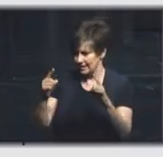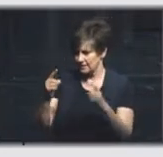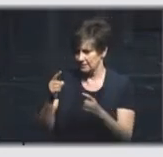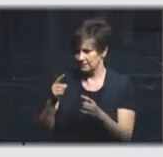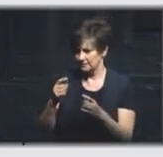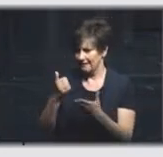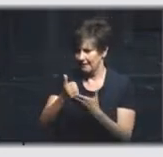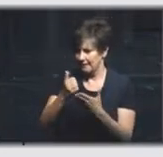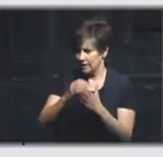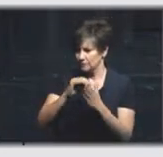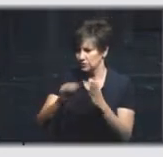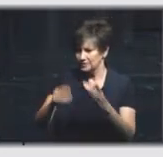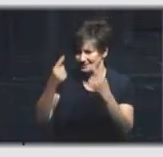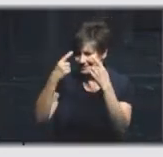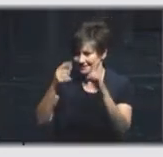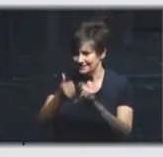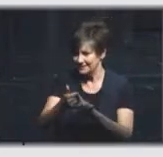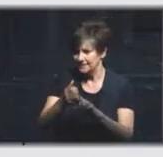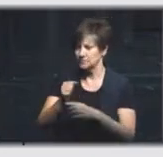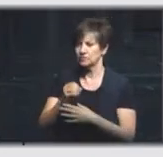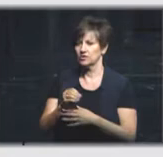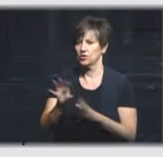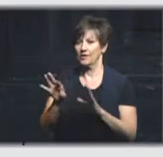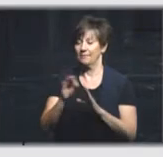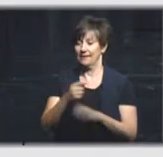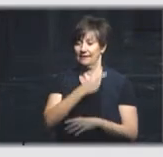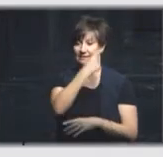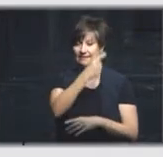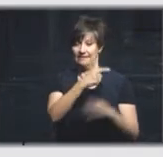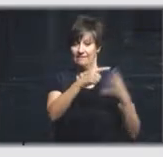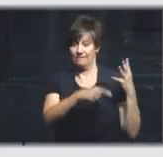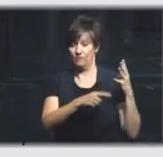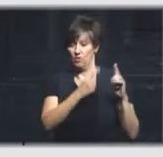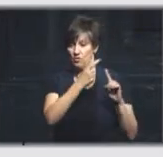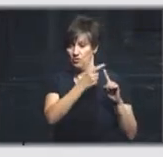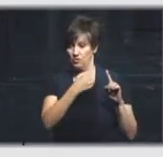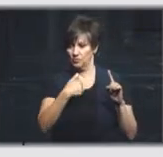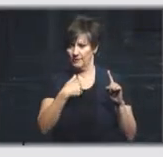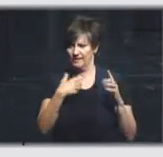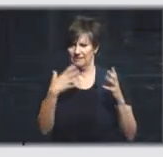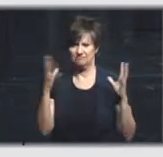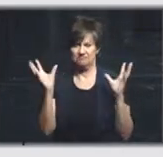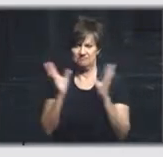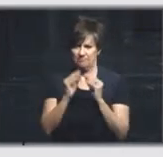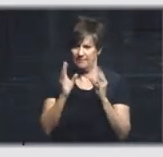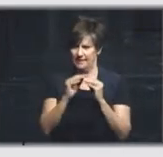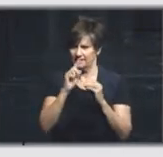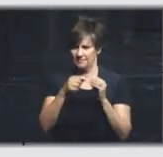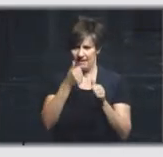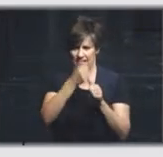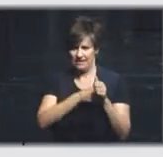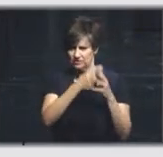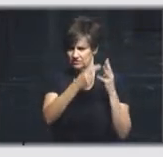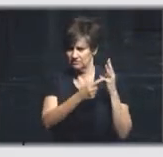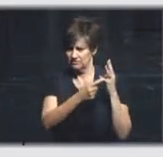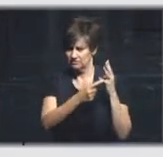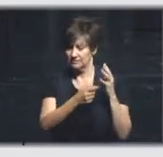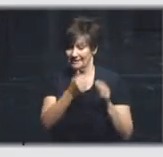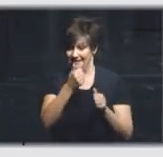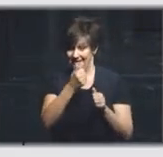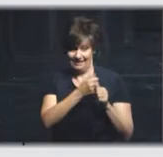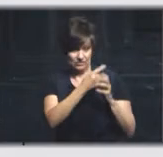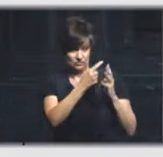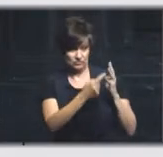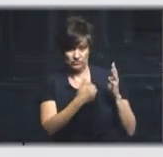more students succeed. So we picked these four goals. We've had big meetings about each of these four goals. With each of these four goals,